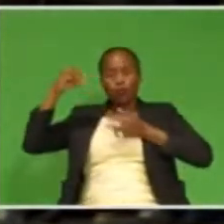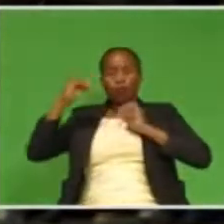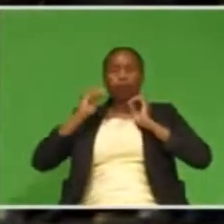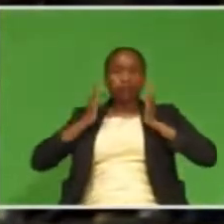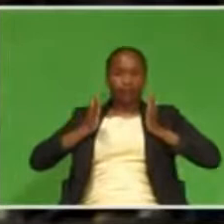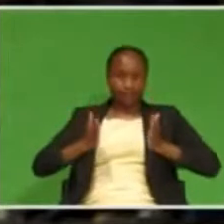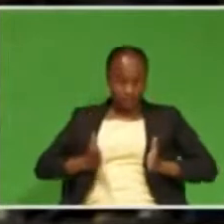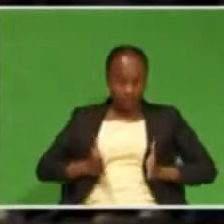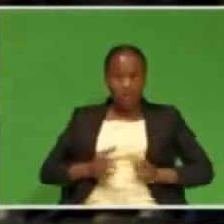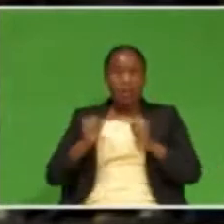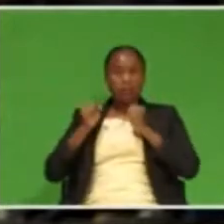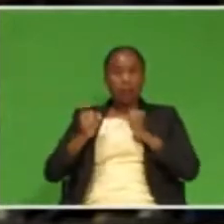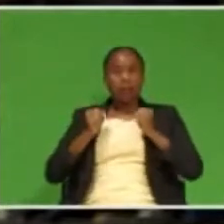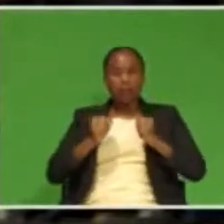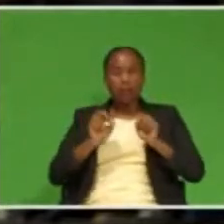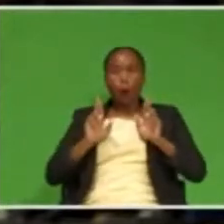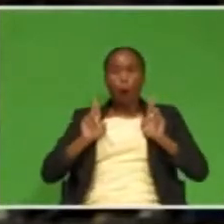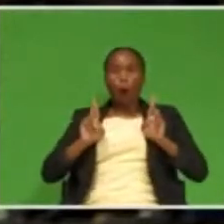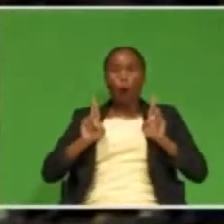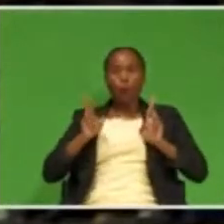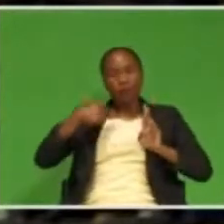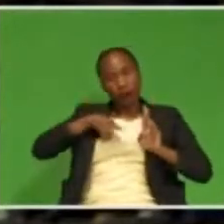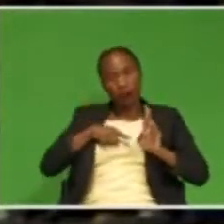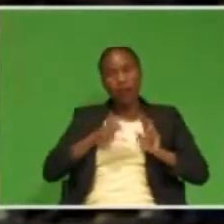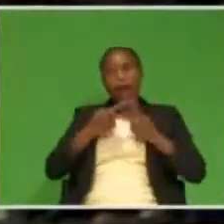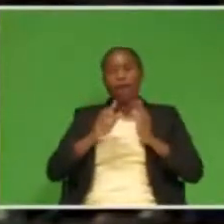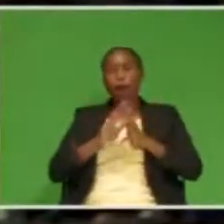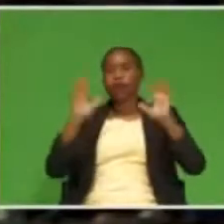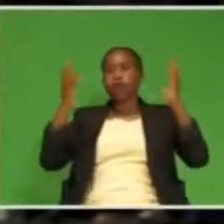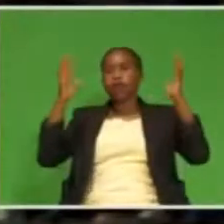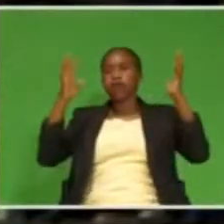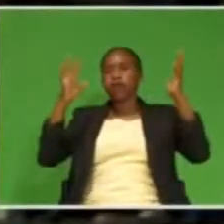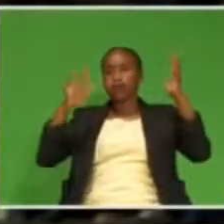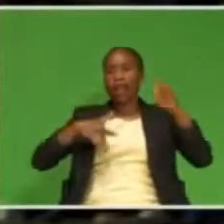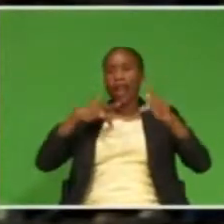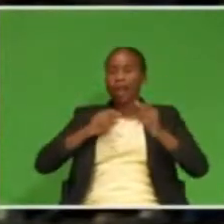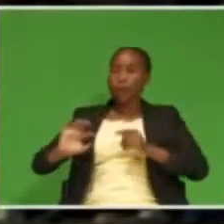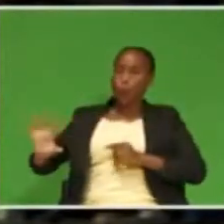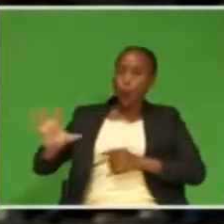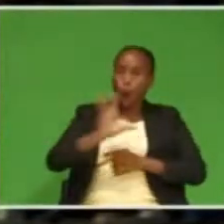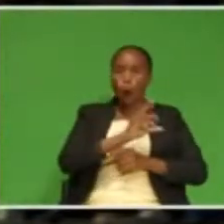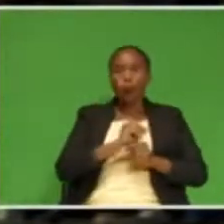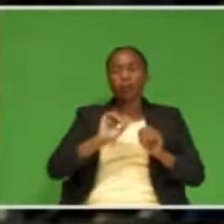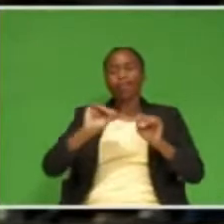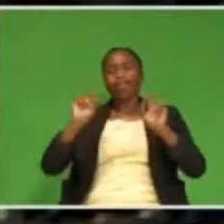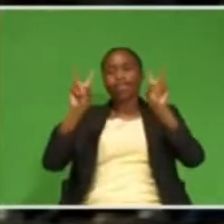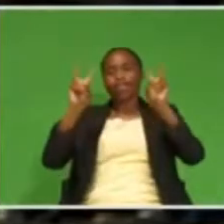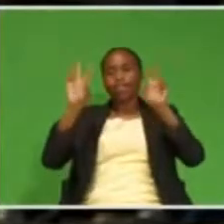our hopes for a glorious life for all," close quotes.